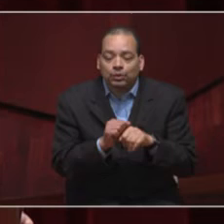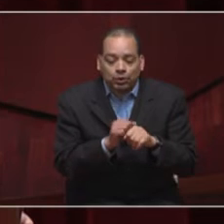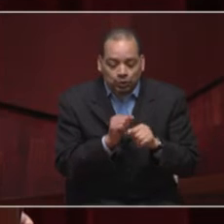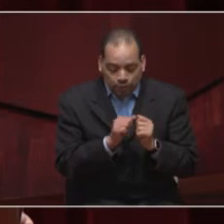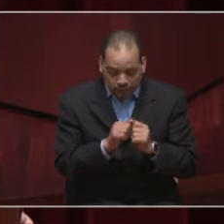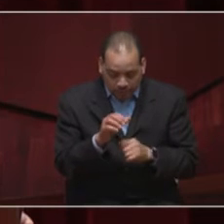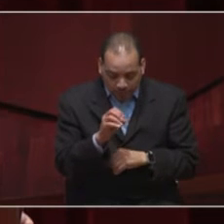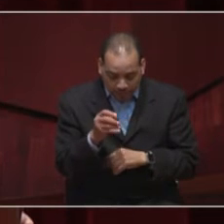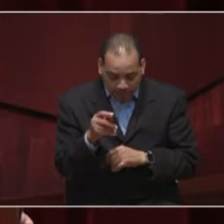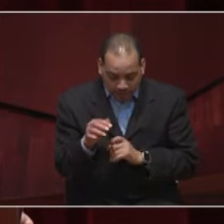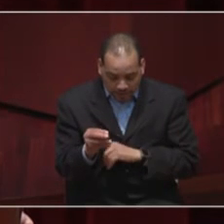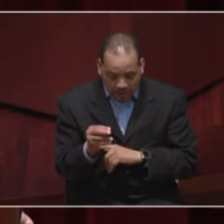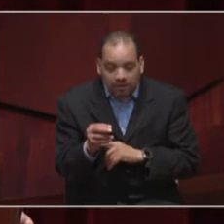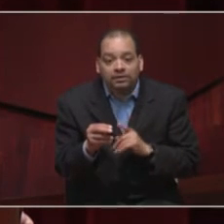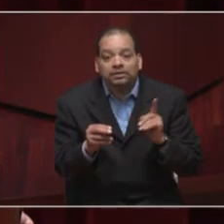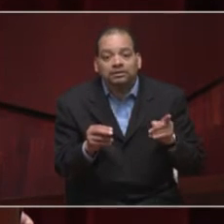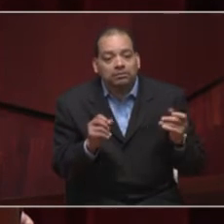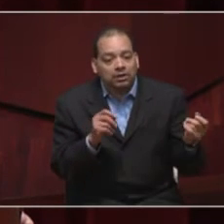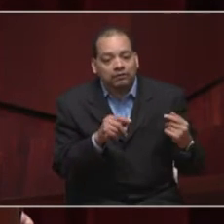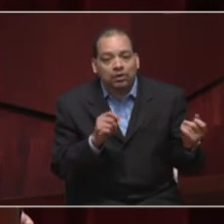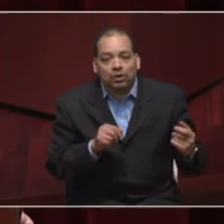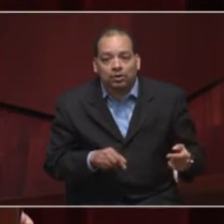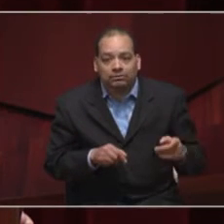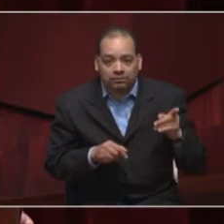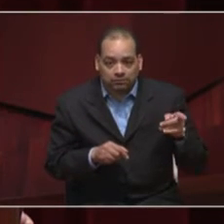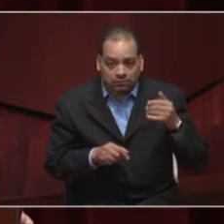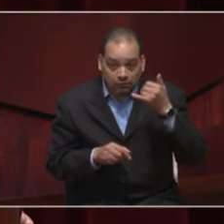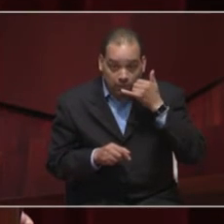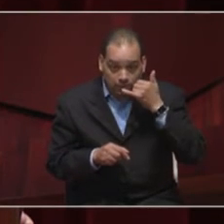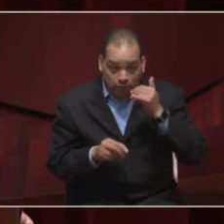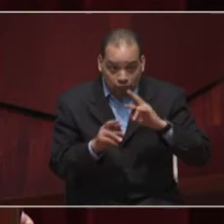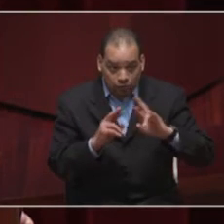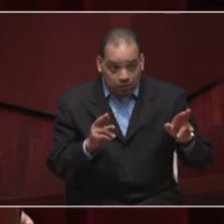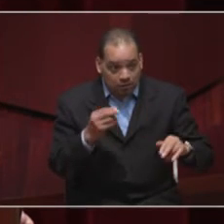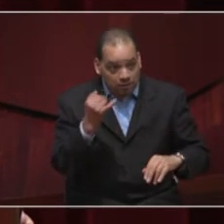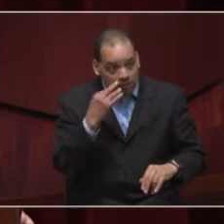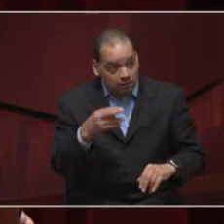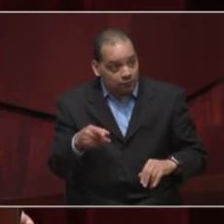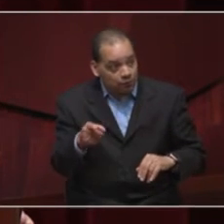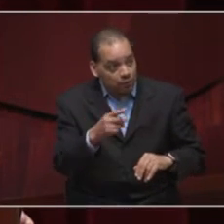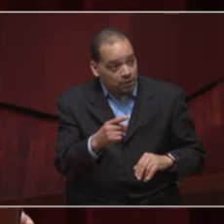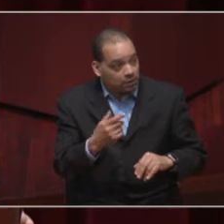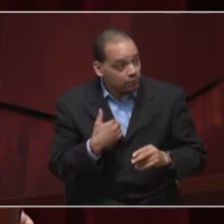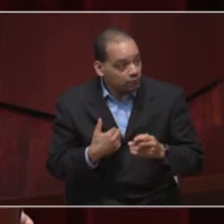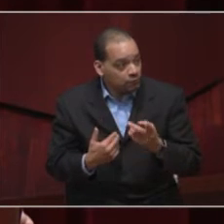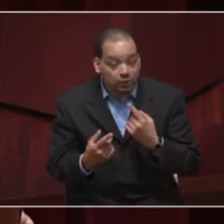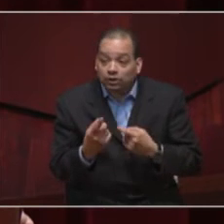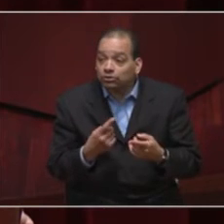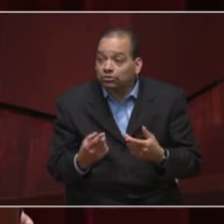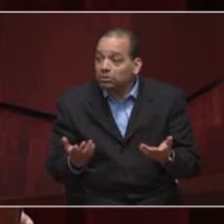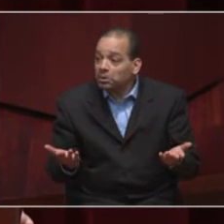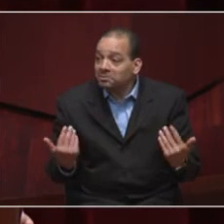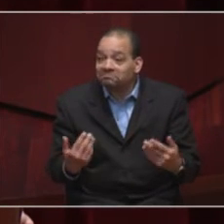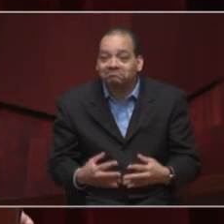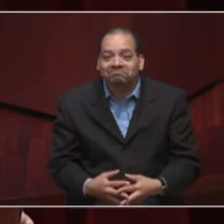and is very familiar with what's in this document. He's on the line as well to help us take any questions. So with that, I'll open it up for questions.